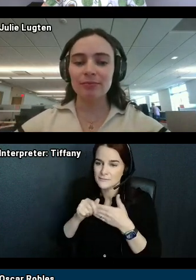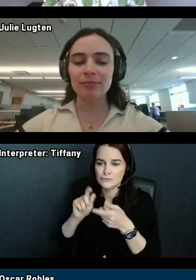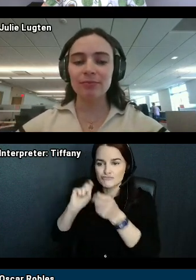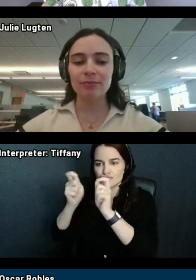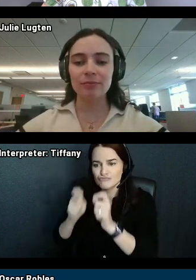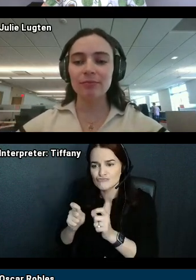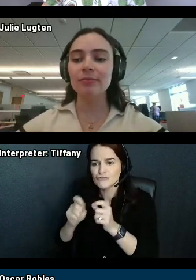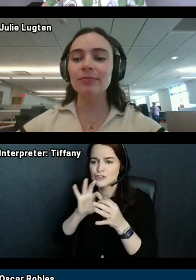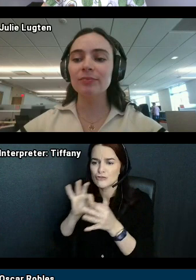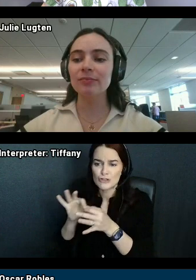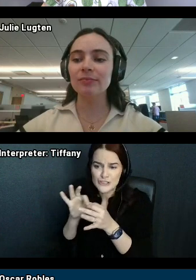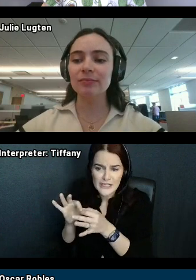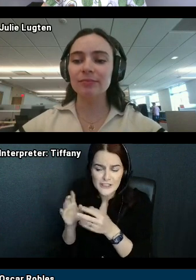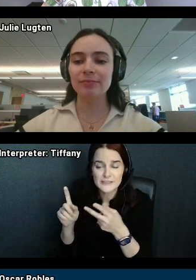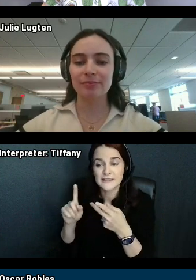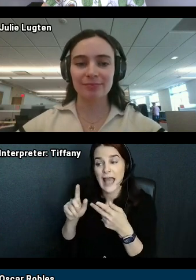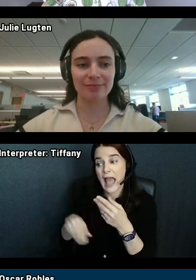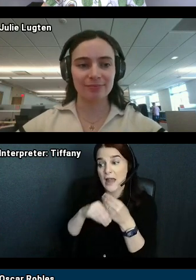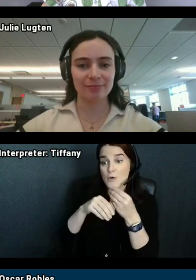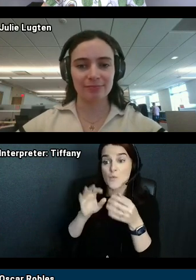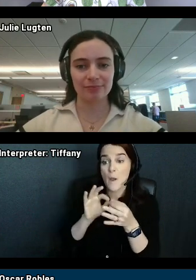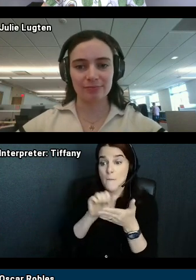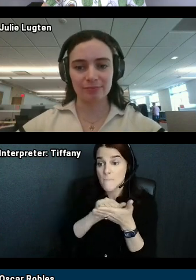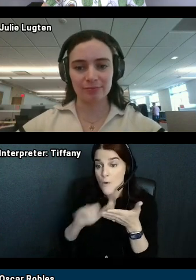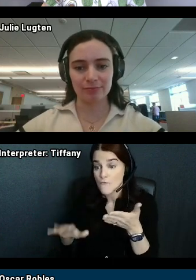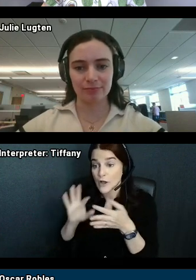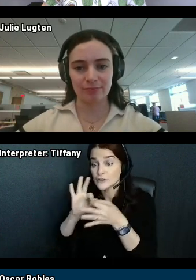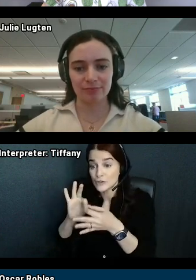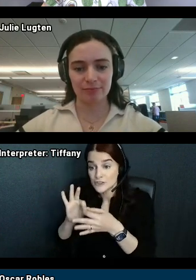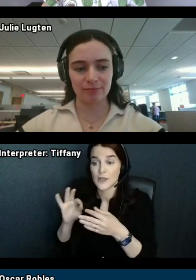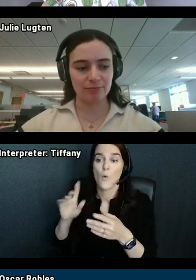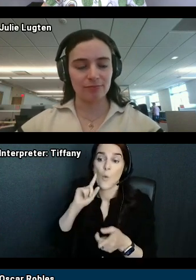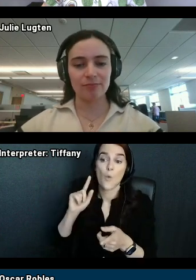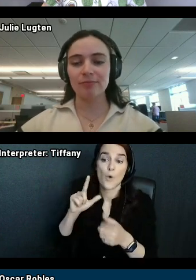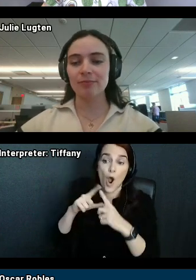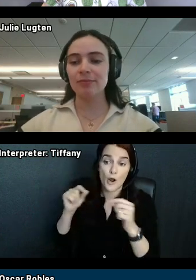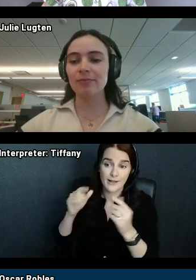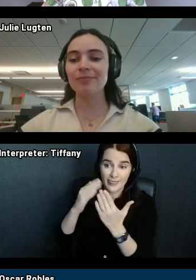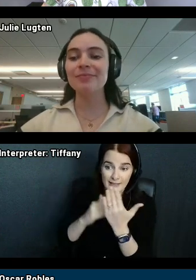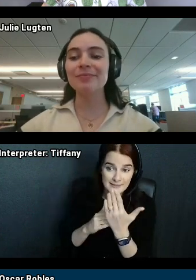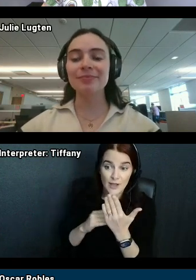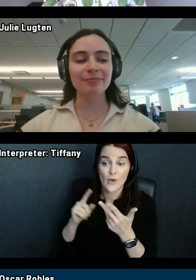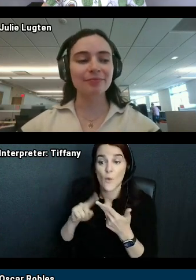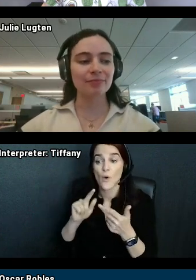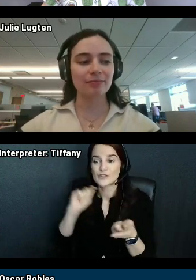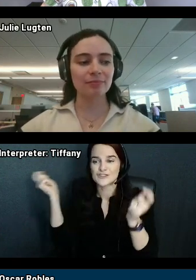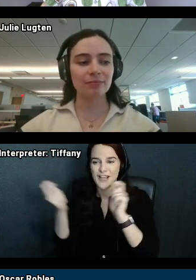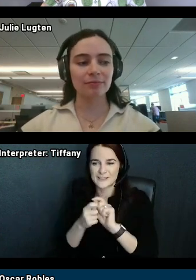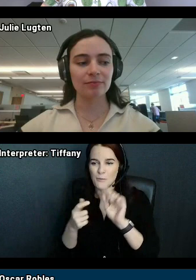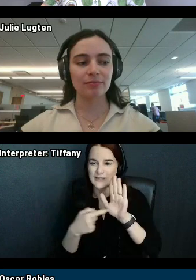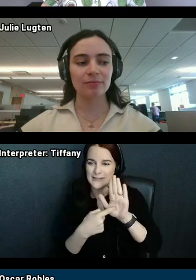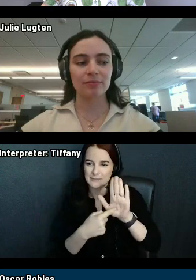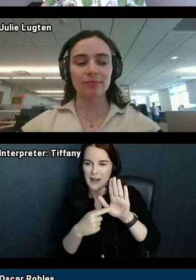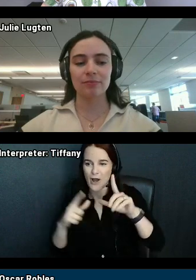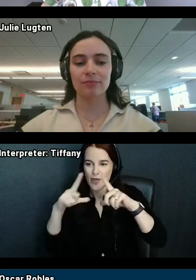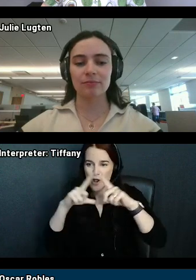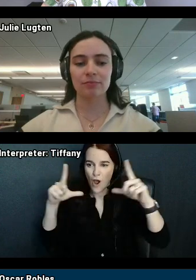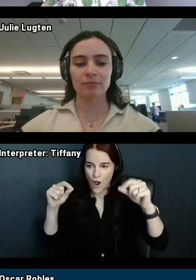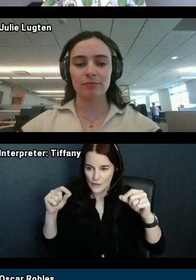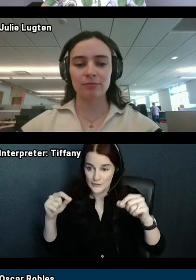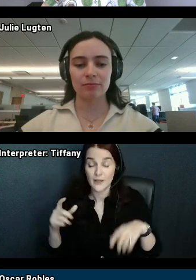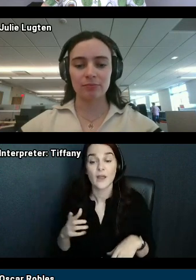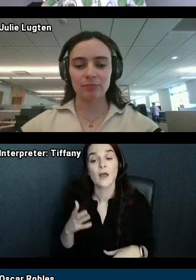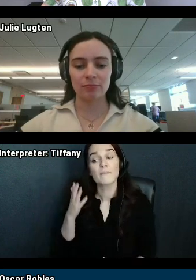add or remove association cards to list, or change what is displayed on cards. So you're probably going to want to